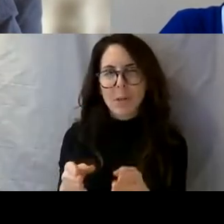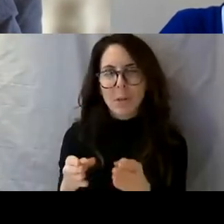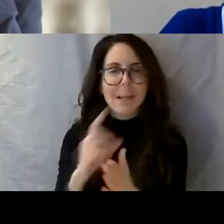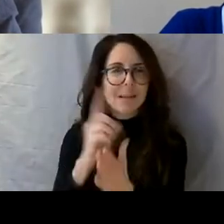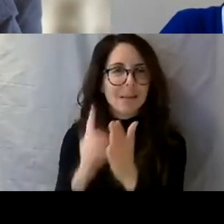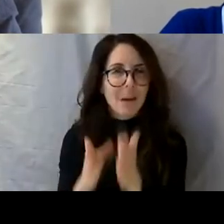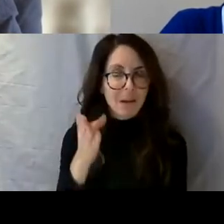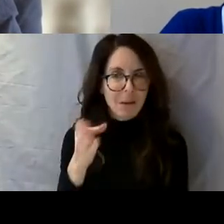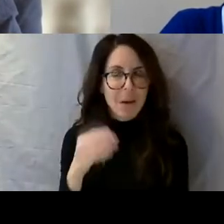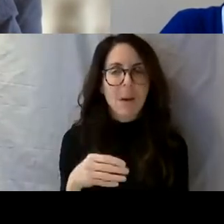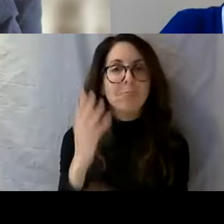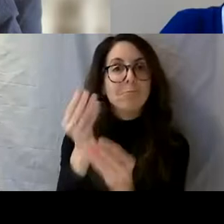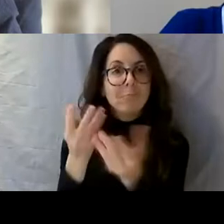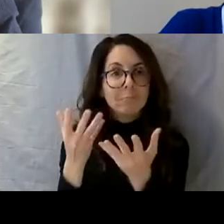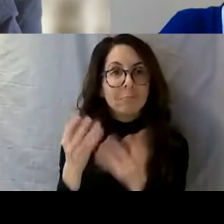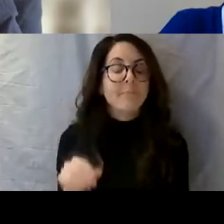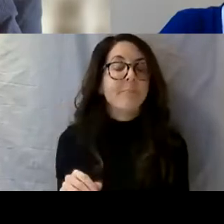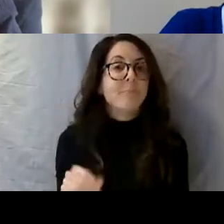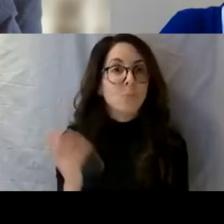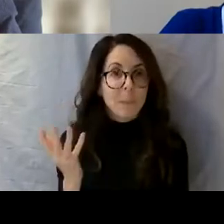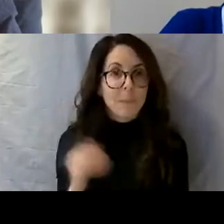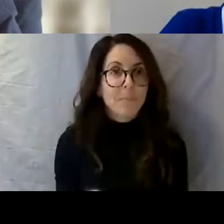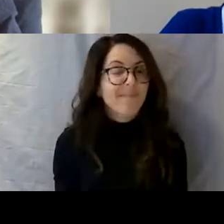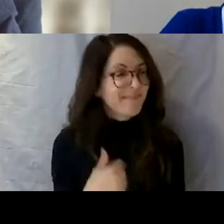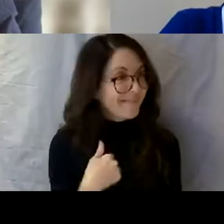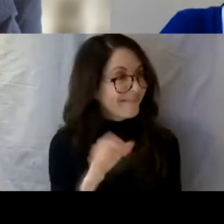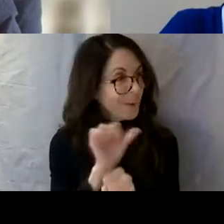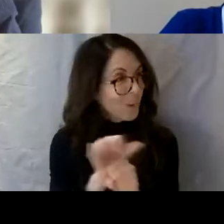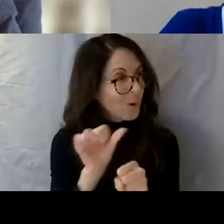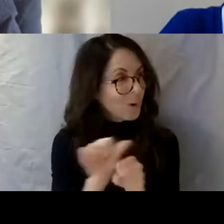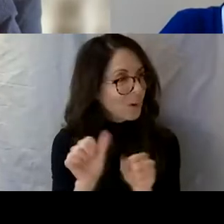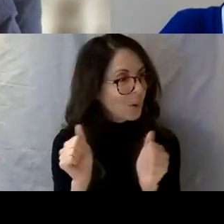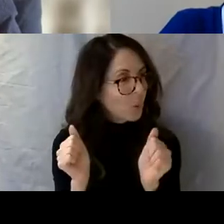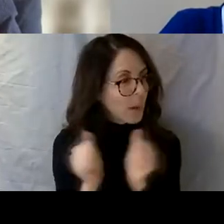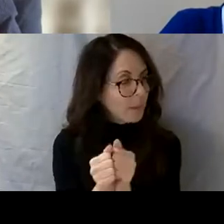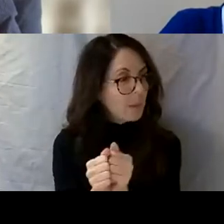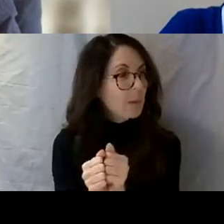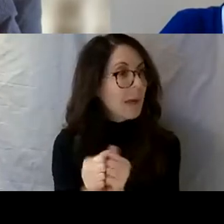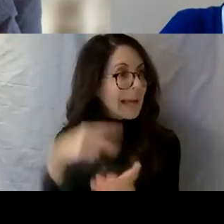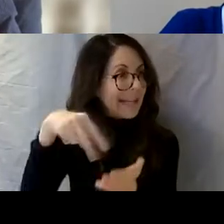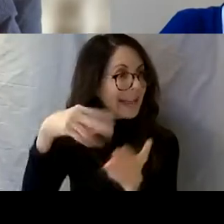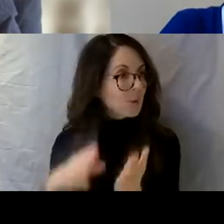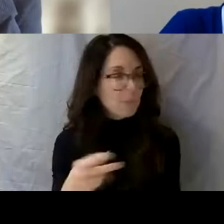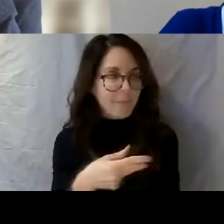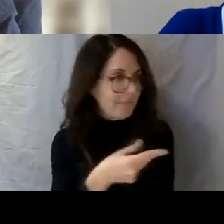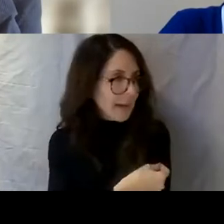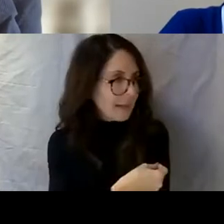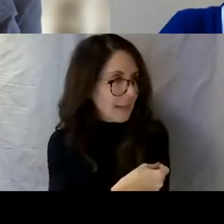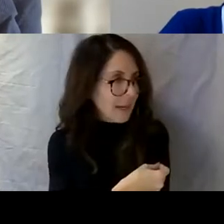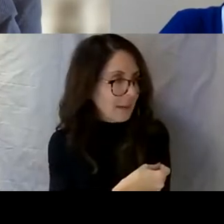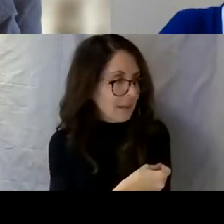was telling me that he was working with an unvaccinated dancer and how he was able